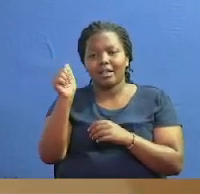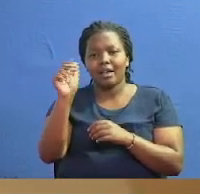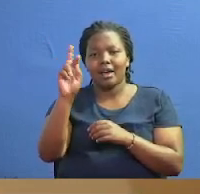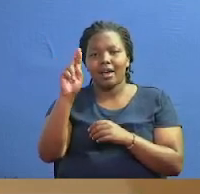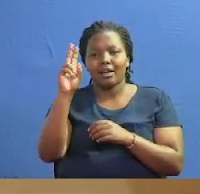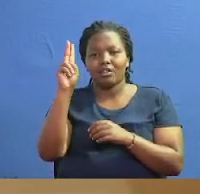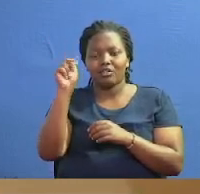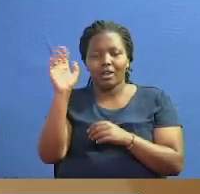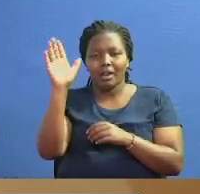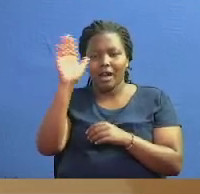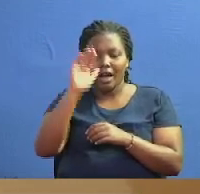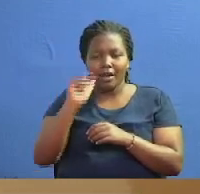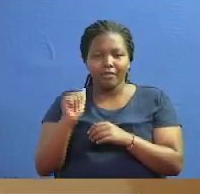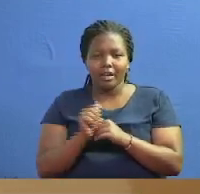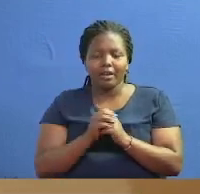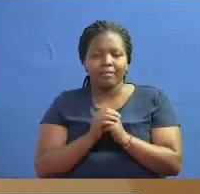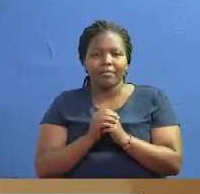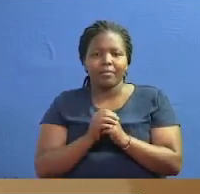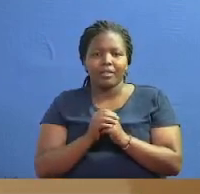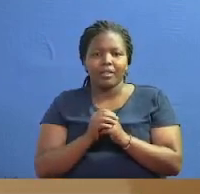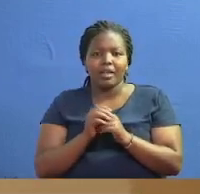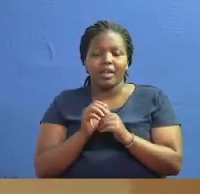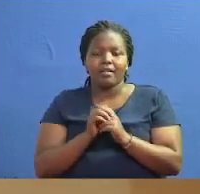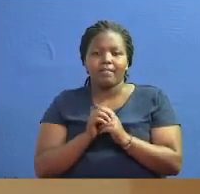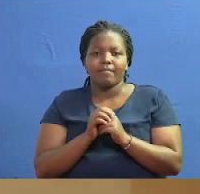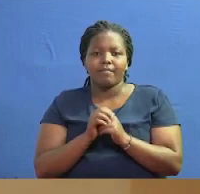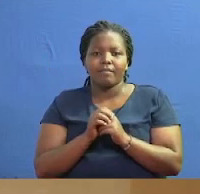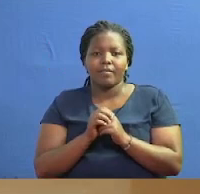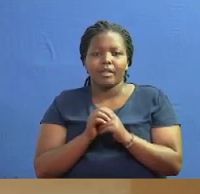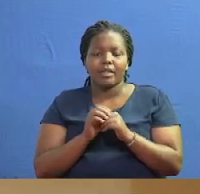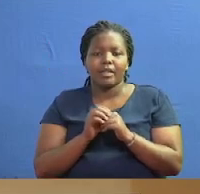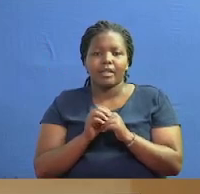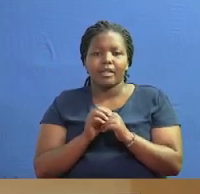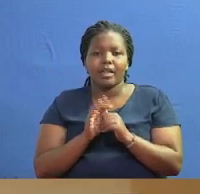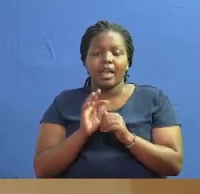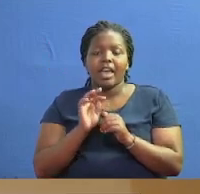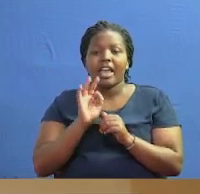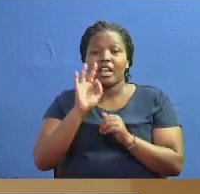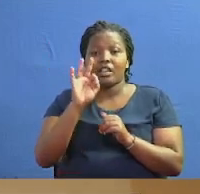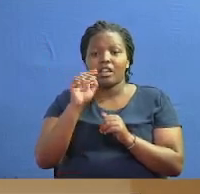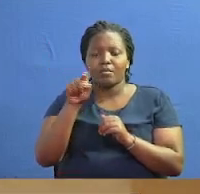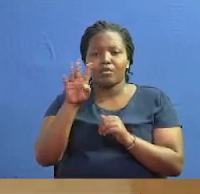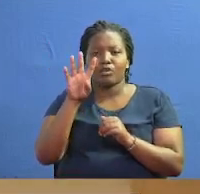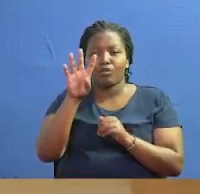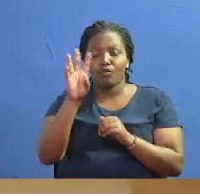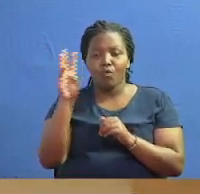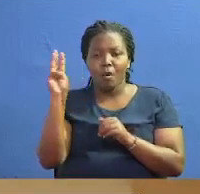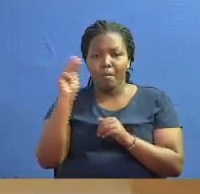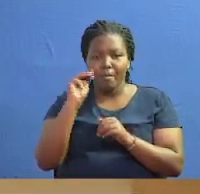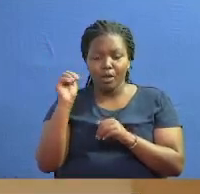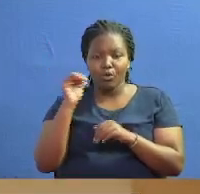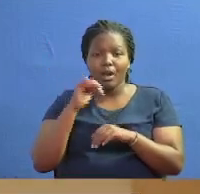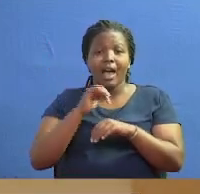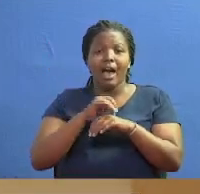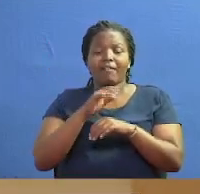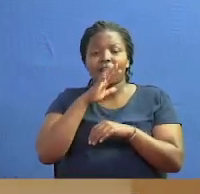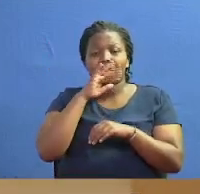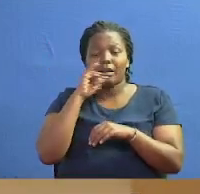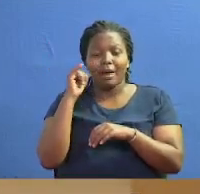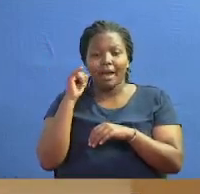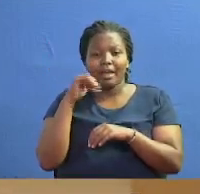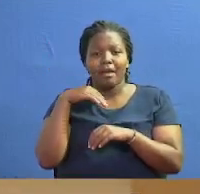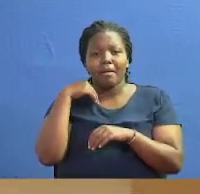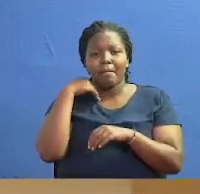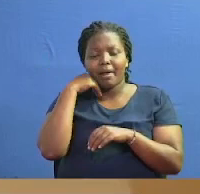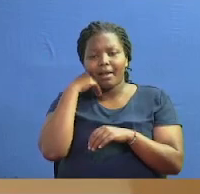we know that, like in 2021, in our country, we had about 3.4 million people affected by malaria. And out of